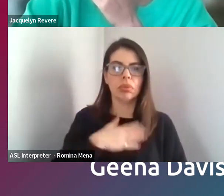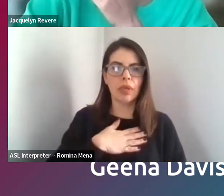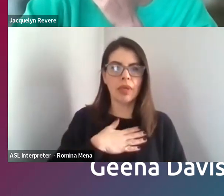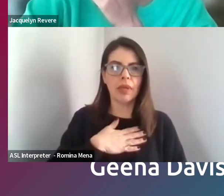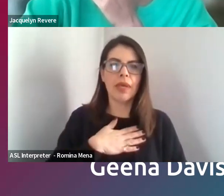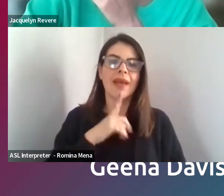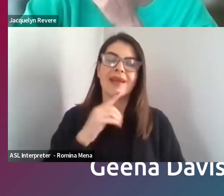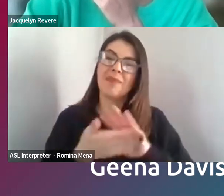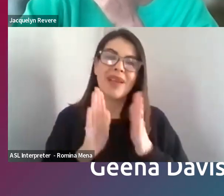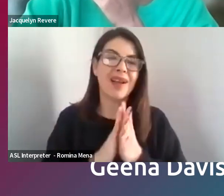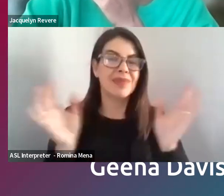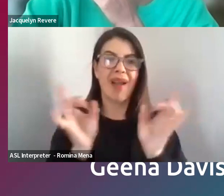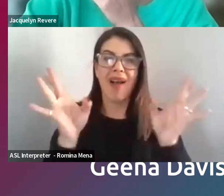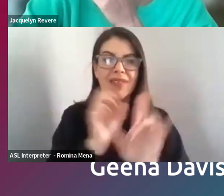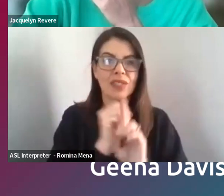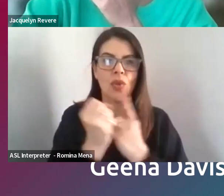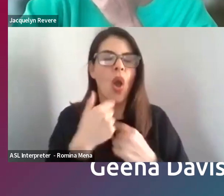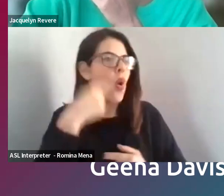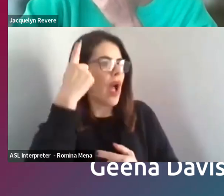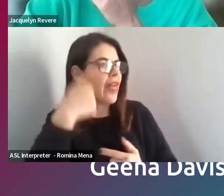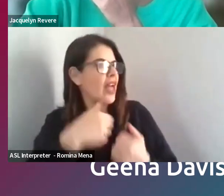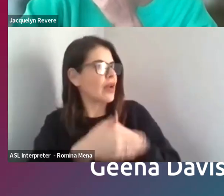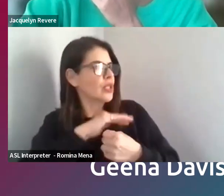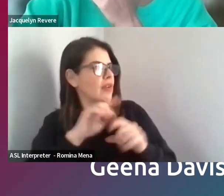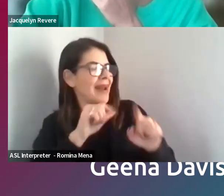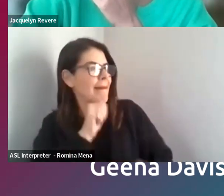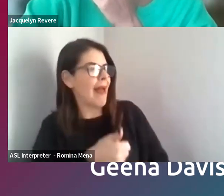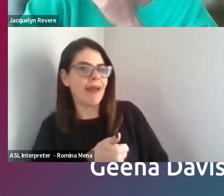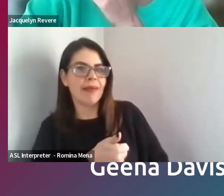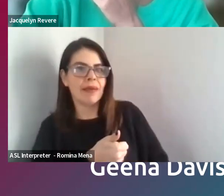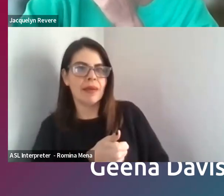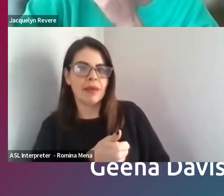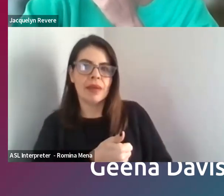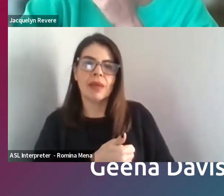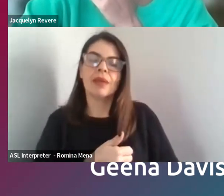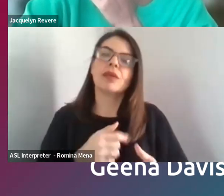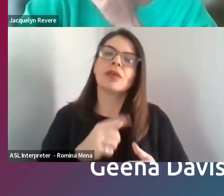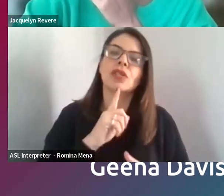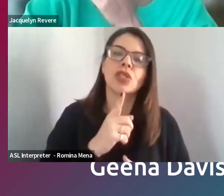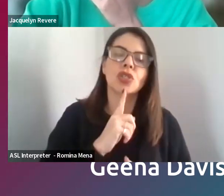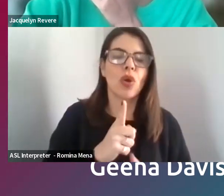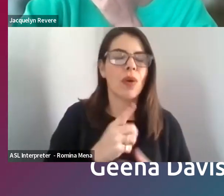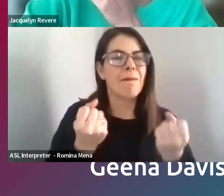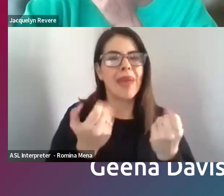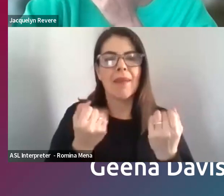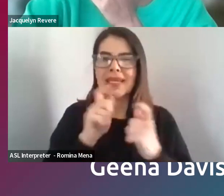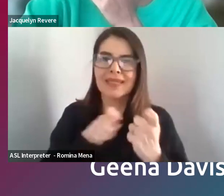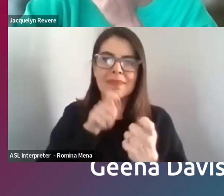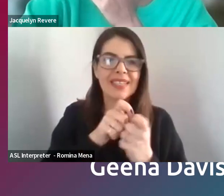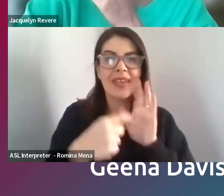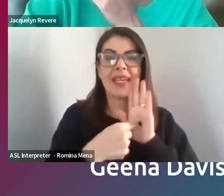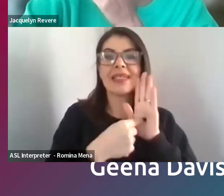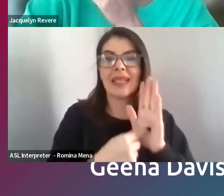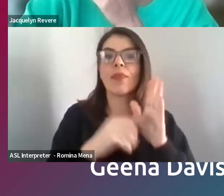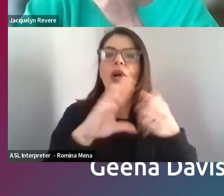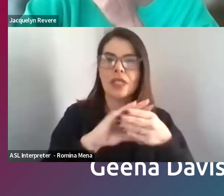And it becomes kind of a crisis when they're like, oh, I thought I was covered, but I'm not, right? So there is a very specific example of how